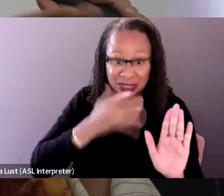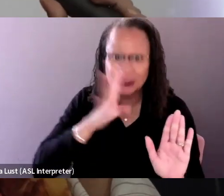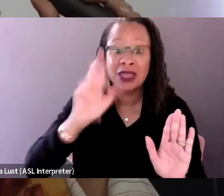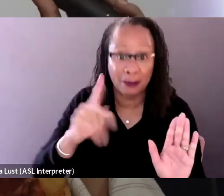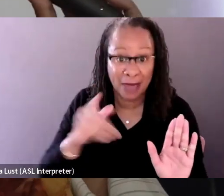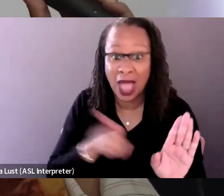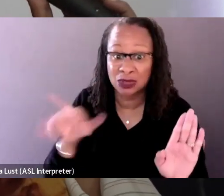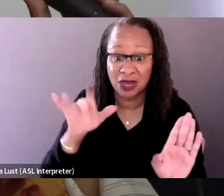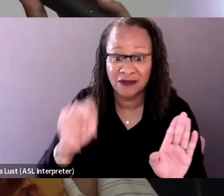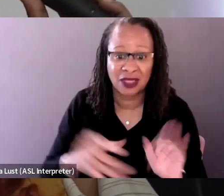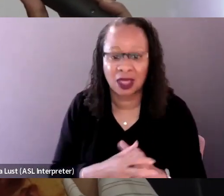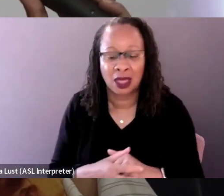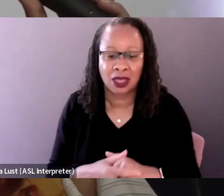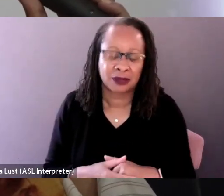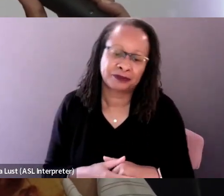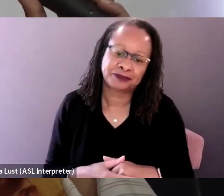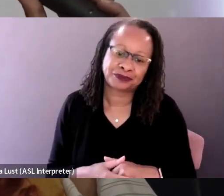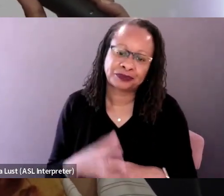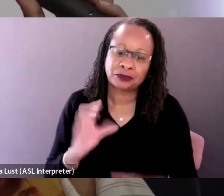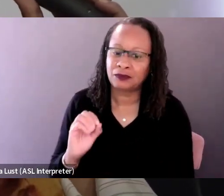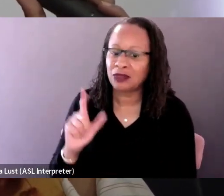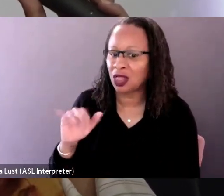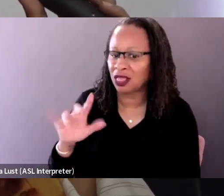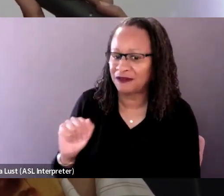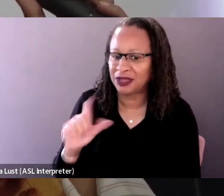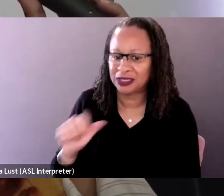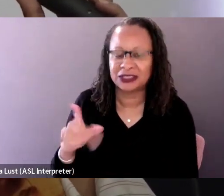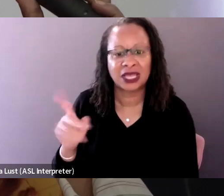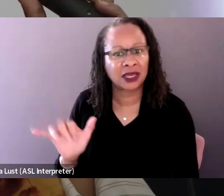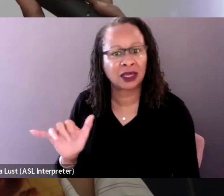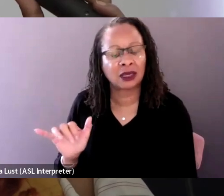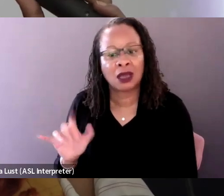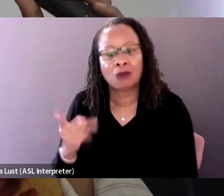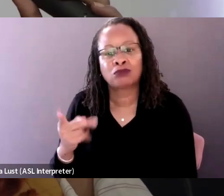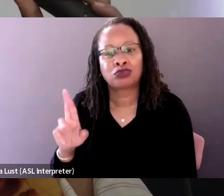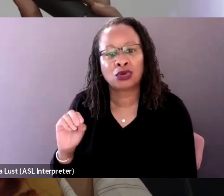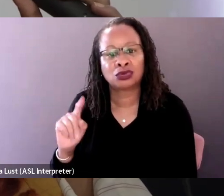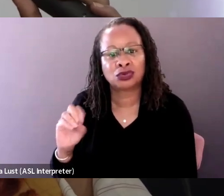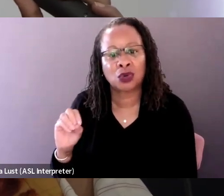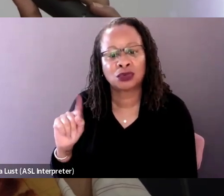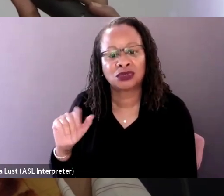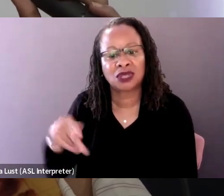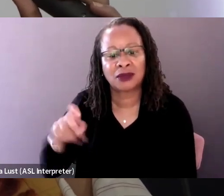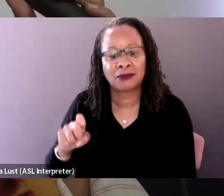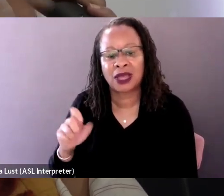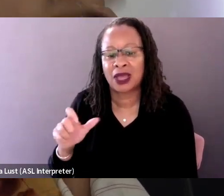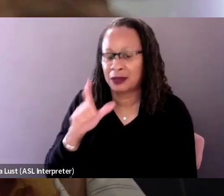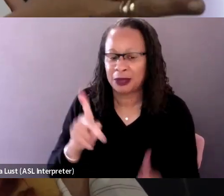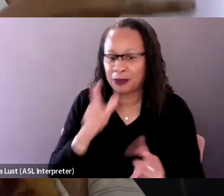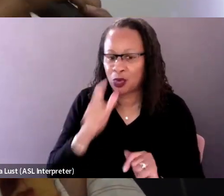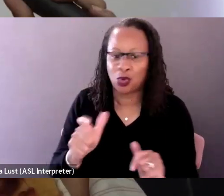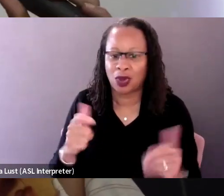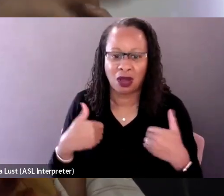you, yeah. And like Olivia, a prototype of being like, yeah, there's people that are experiencing medical racism and long COVID, and like